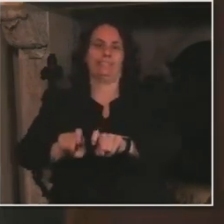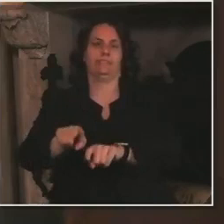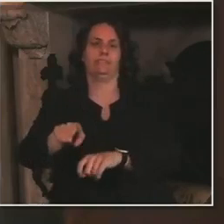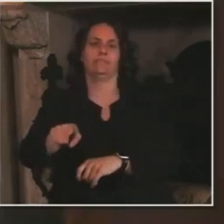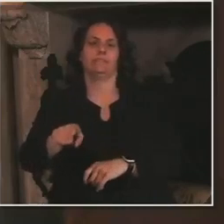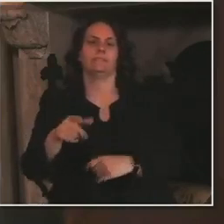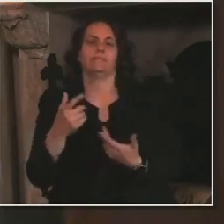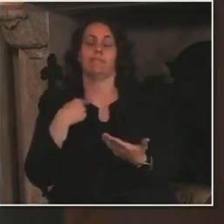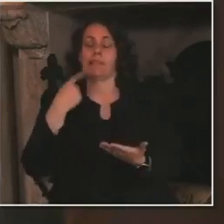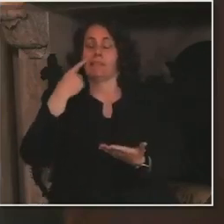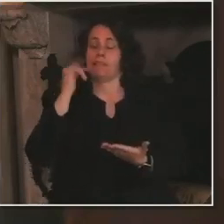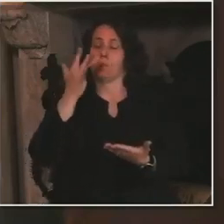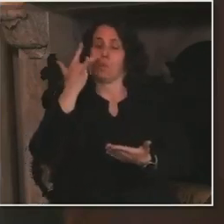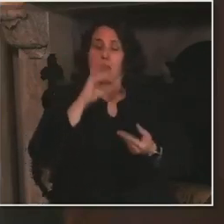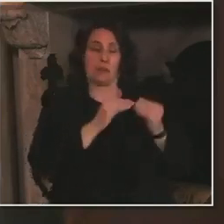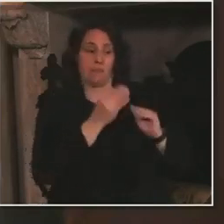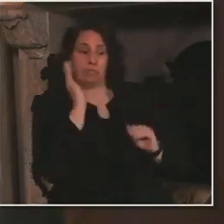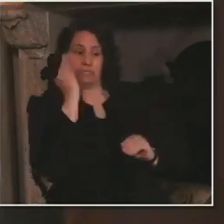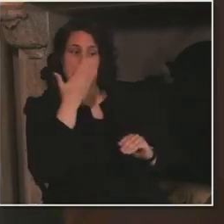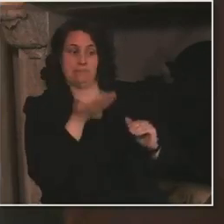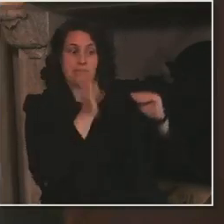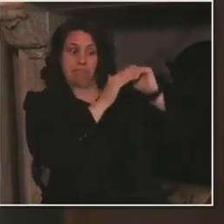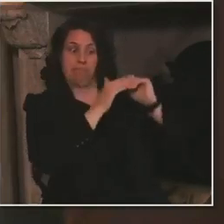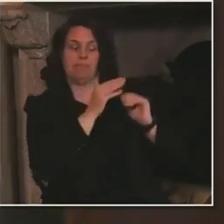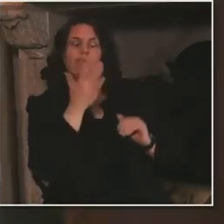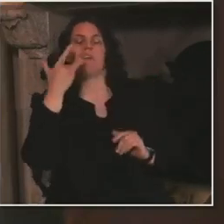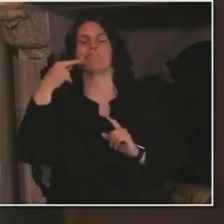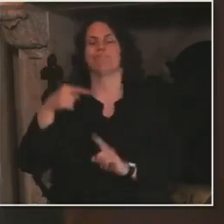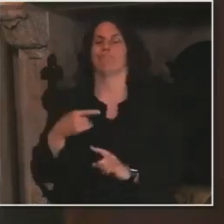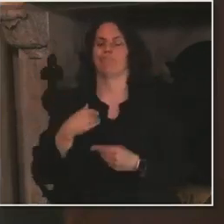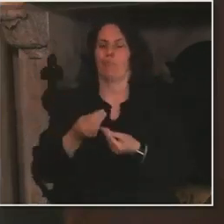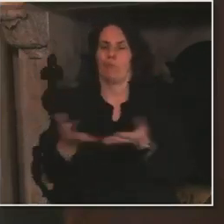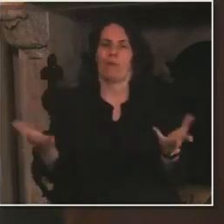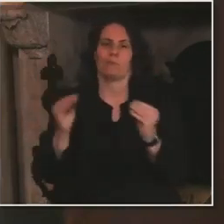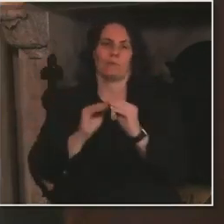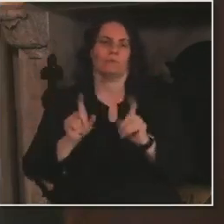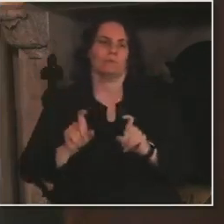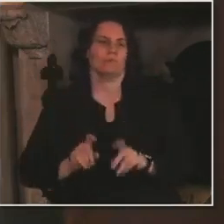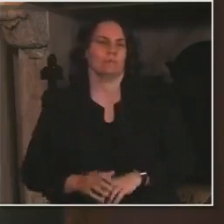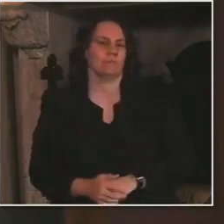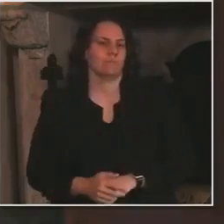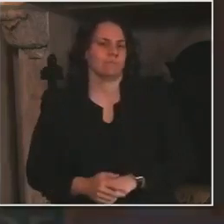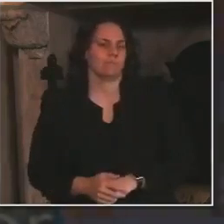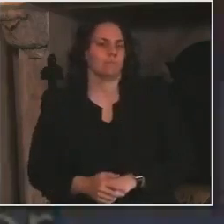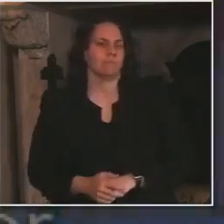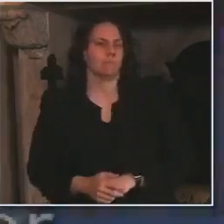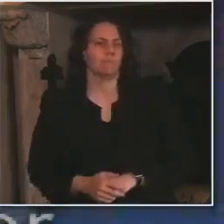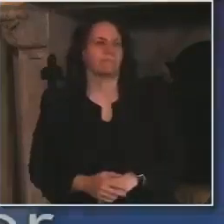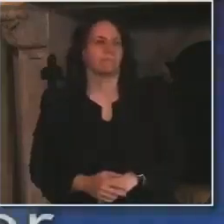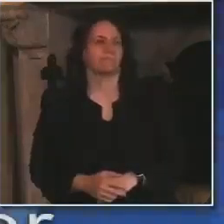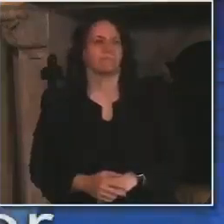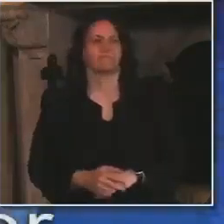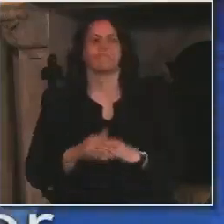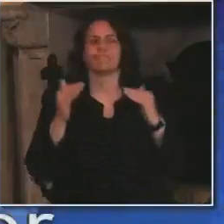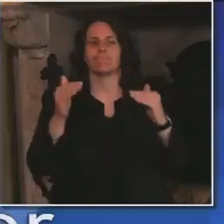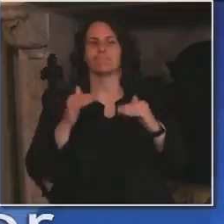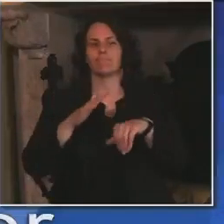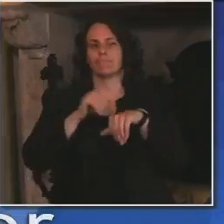related to a single outbreak. Okay, thank you, Jessica. Now to Will Cushman